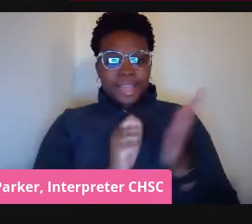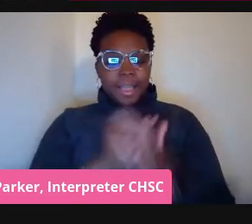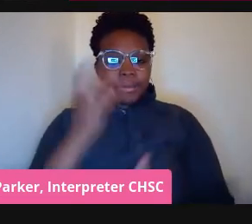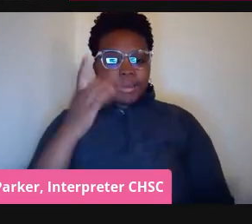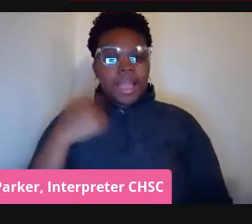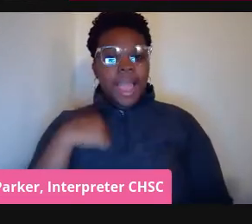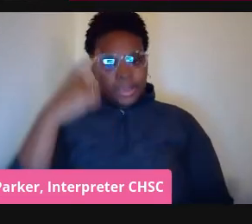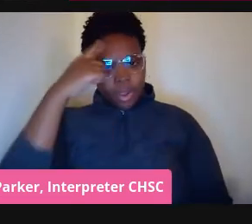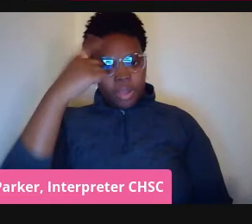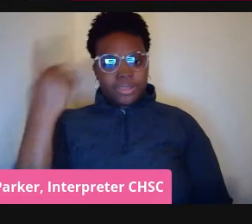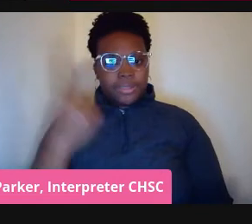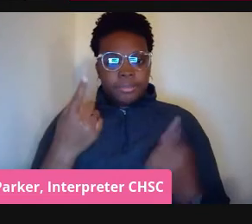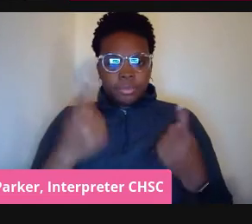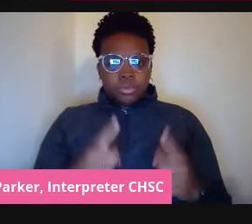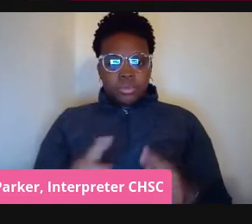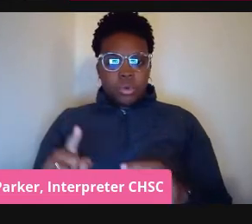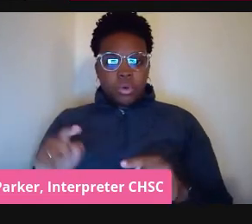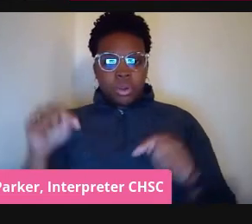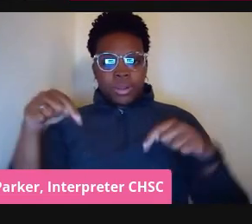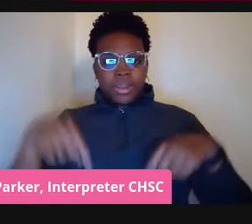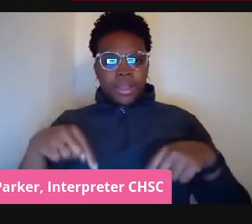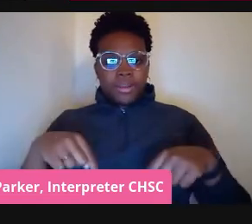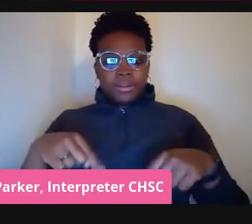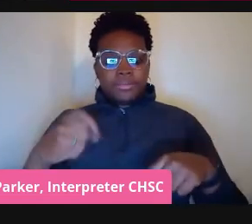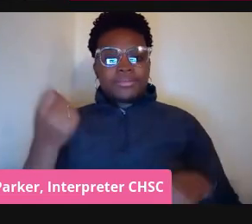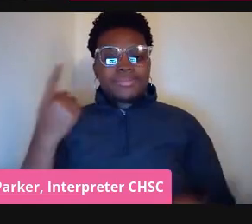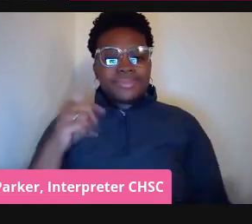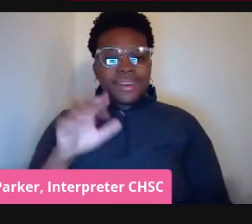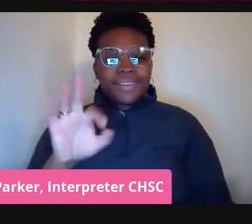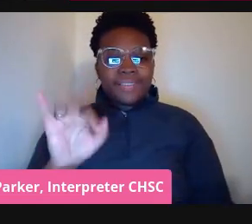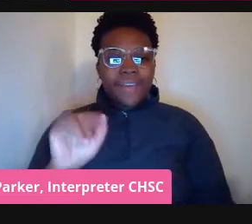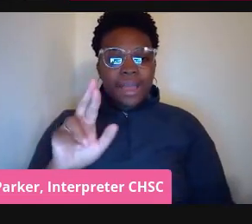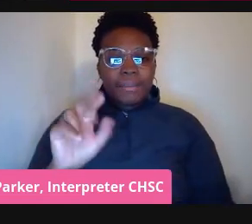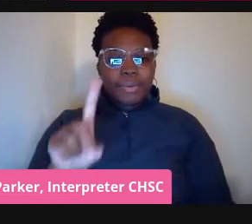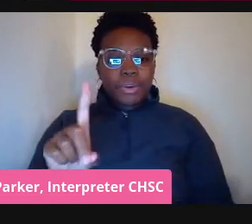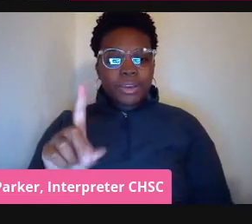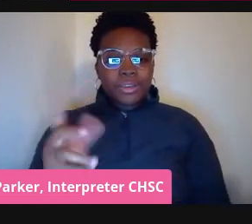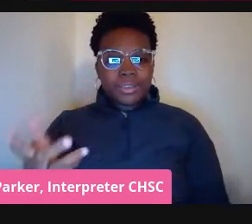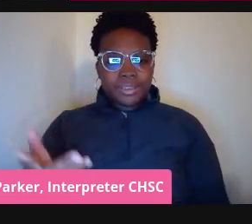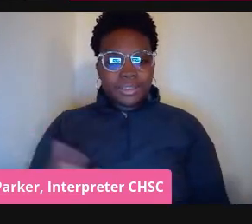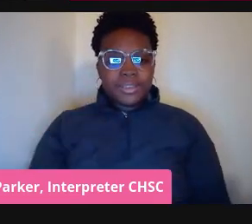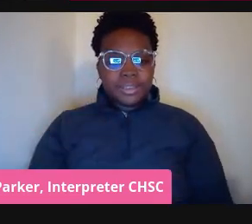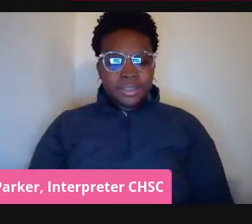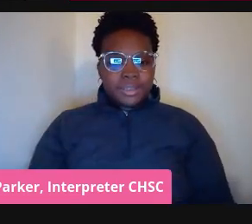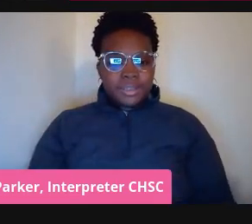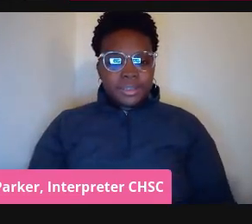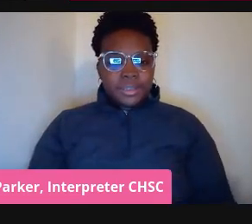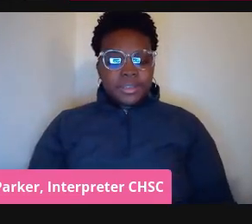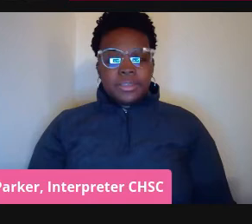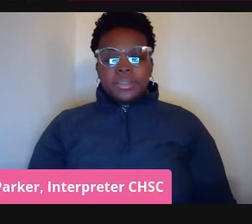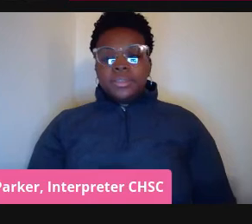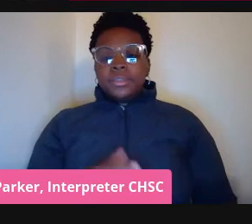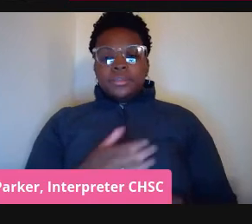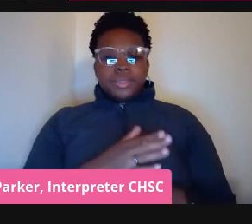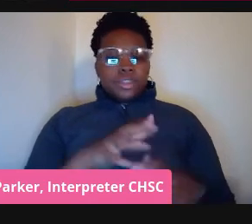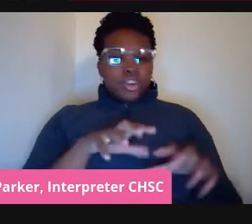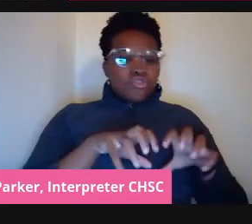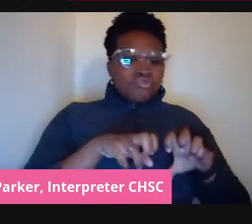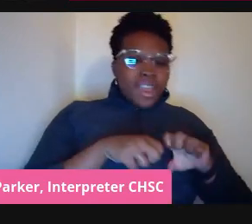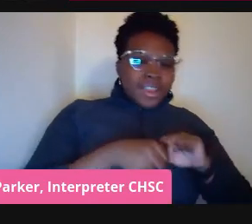thought something was going on down there. It was fibroids. So, you know, between the